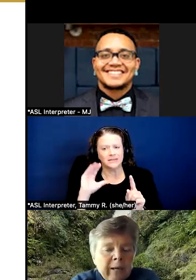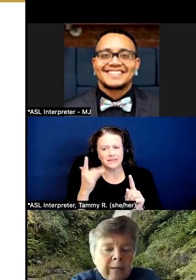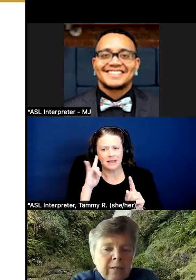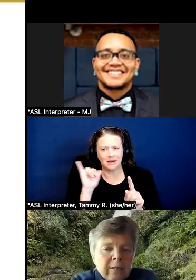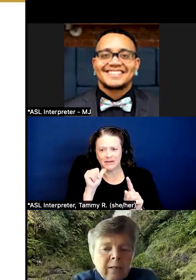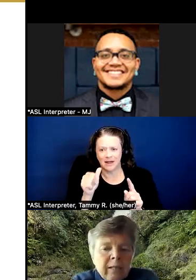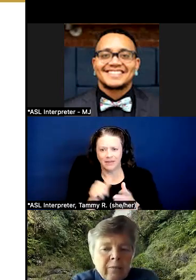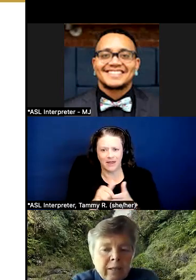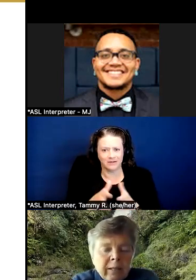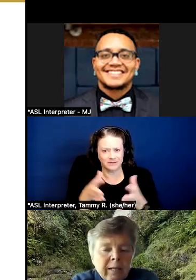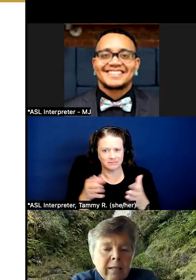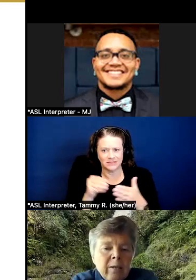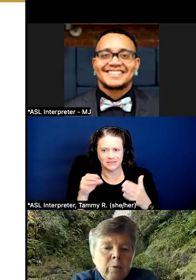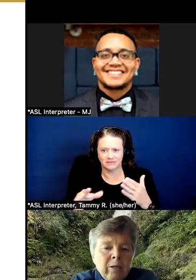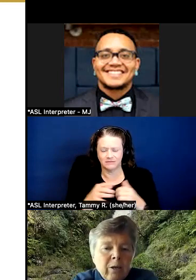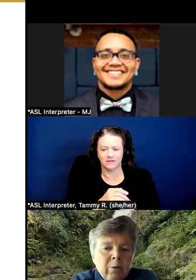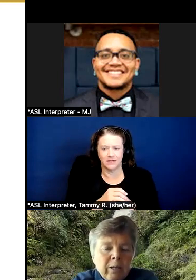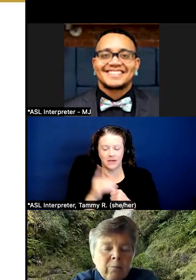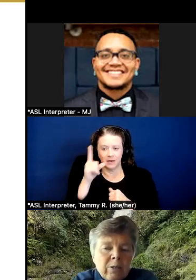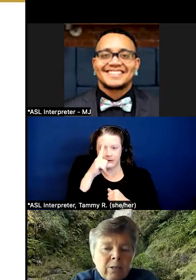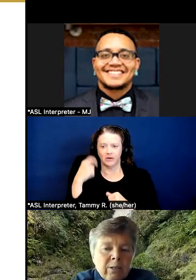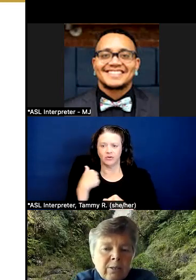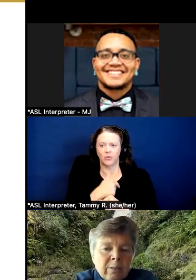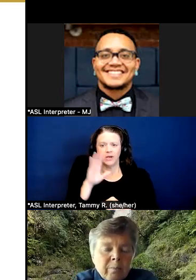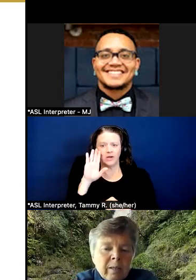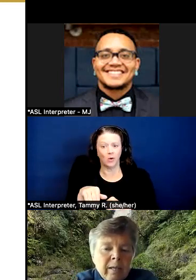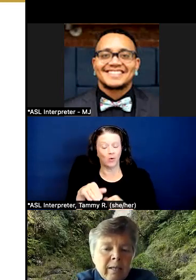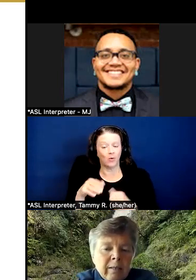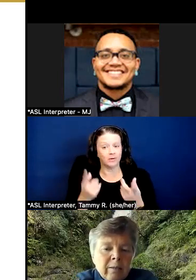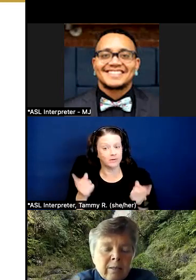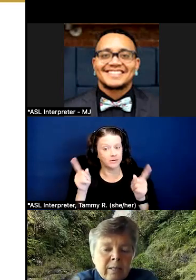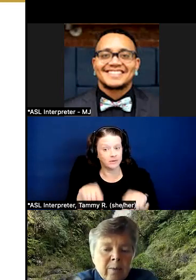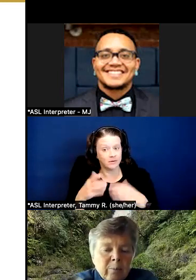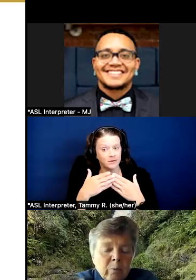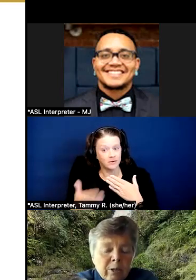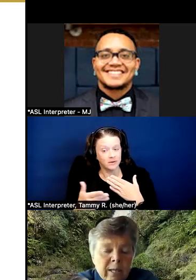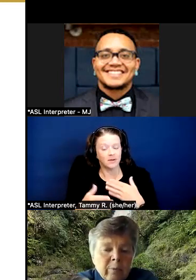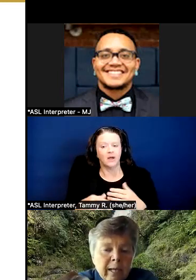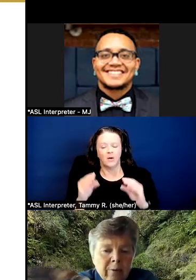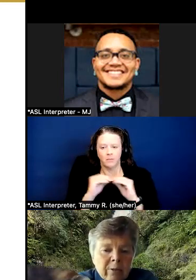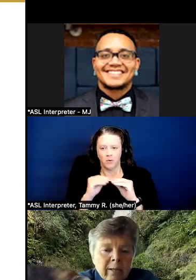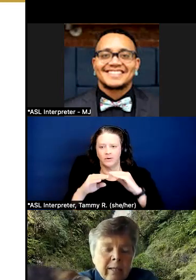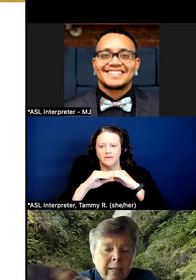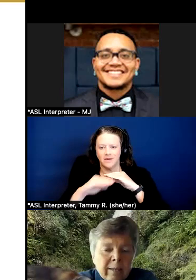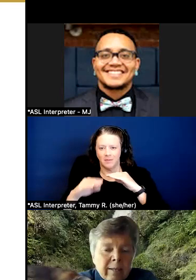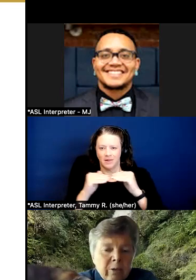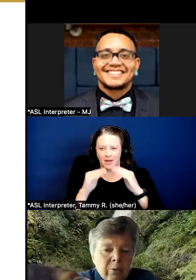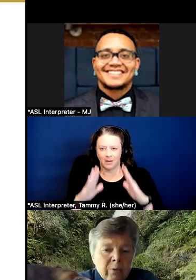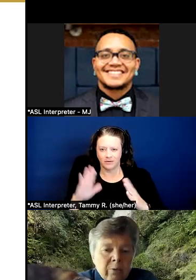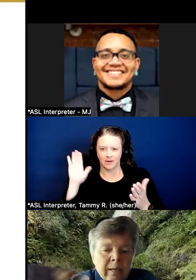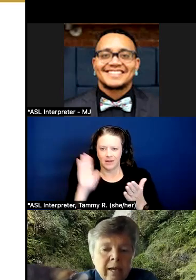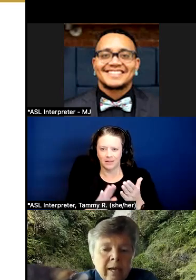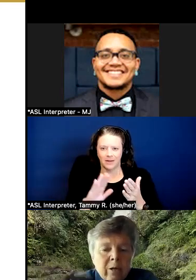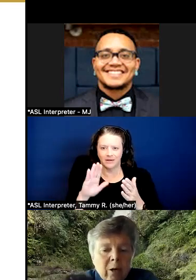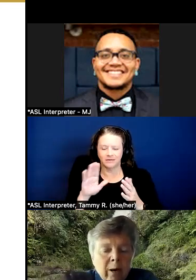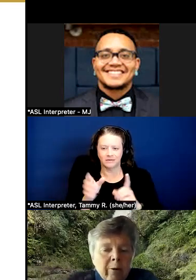that expensive, given that we know it results in more stable housing and less